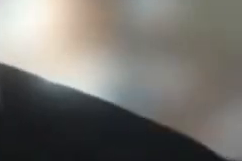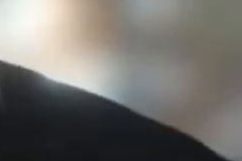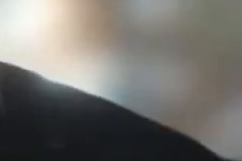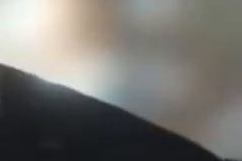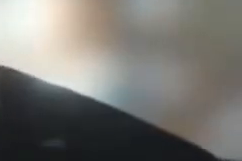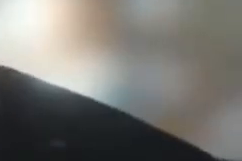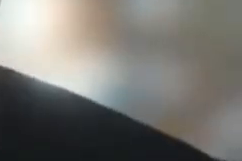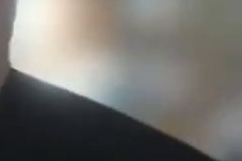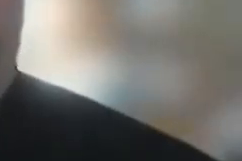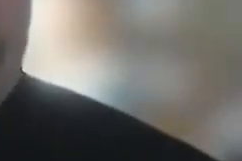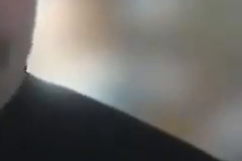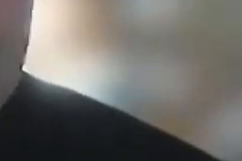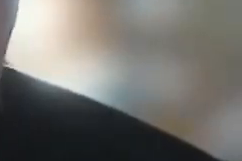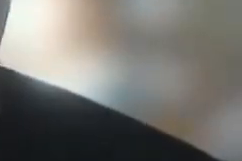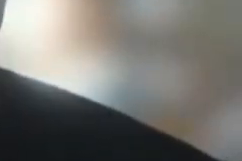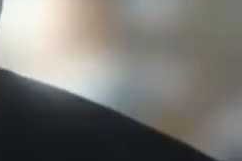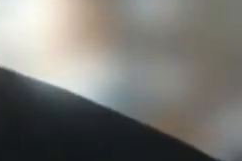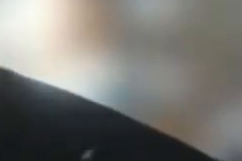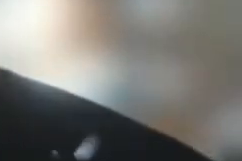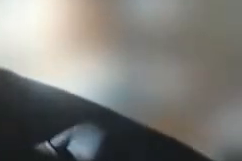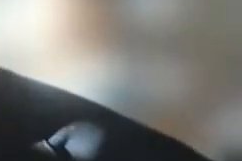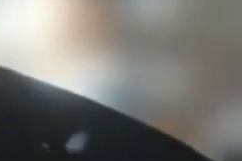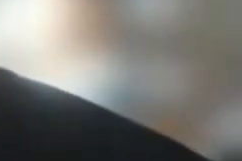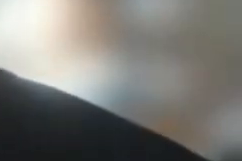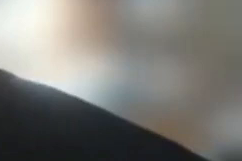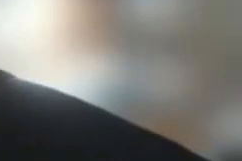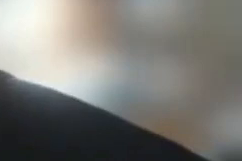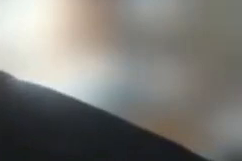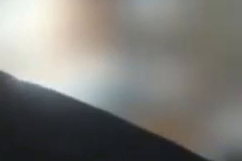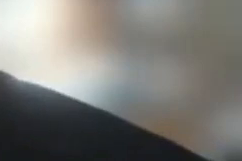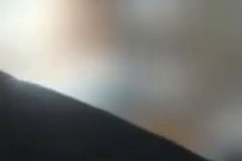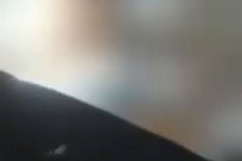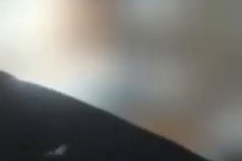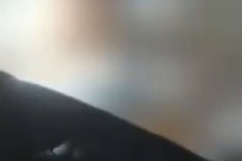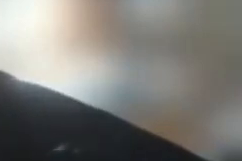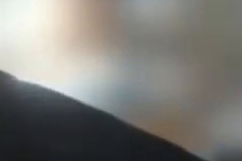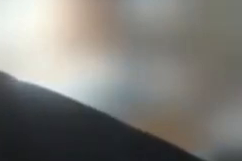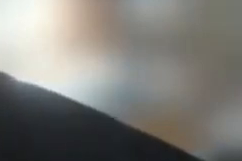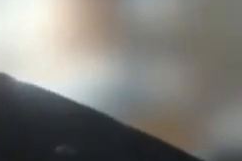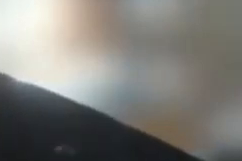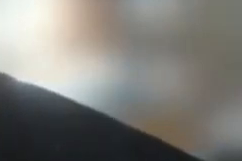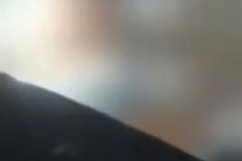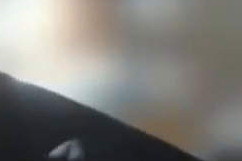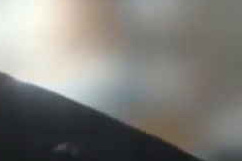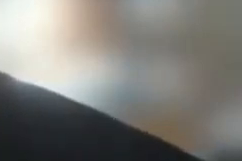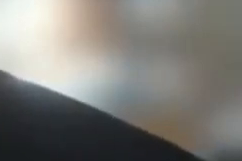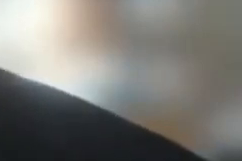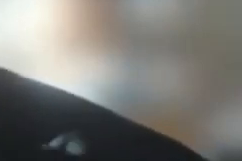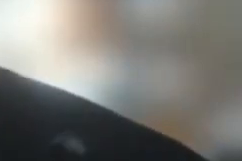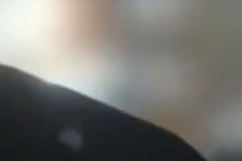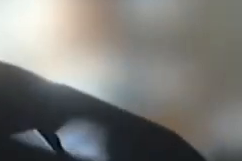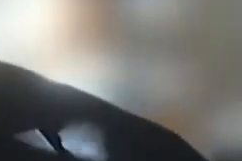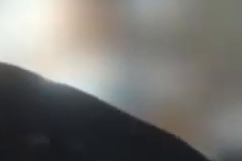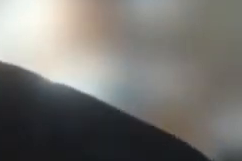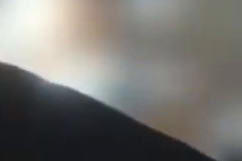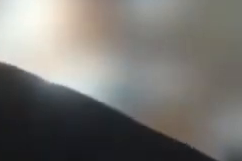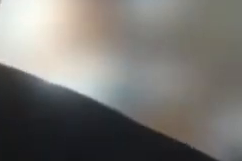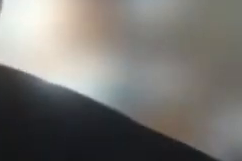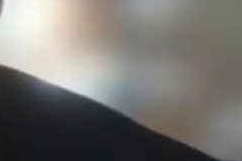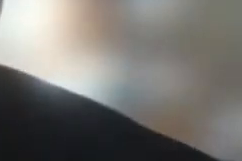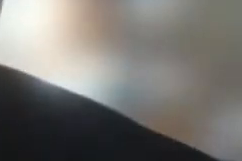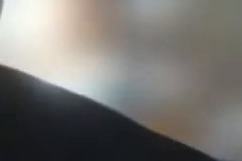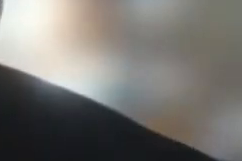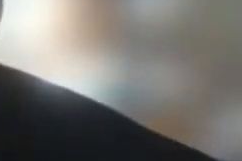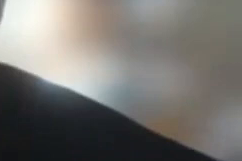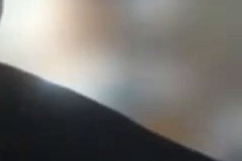But welcome, excuse me. My name is Mac McFarland, and I'm a project manager here with RAC, the